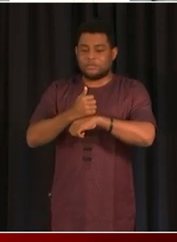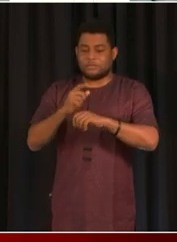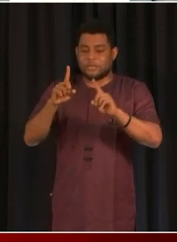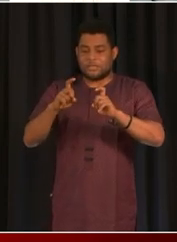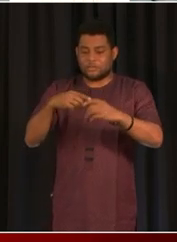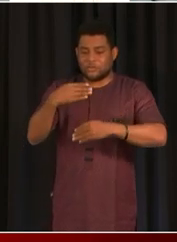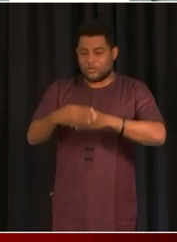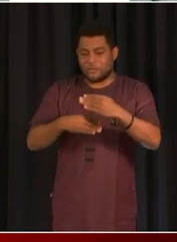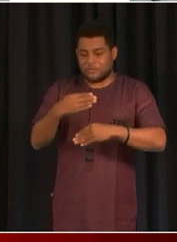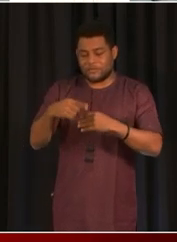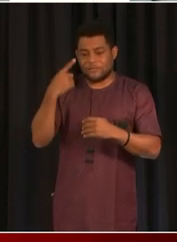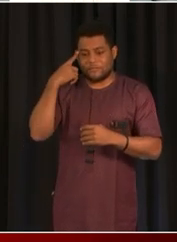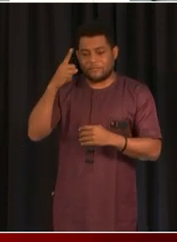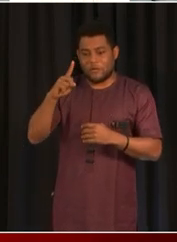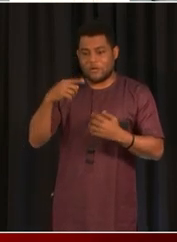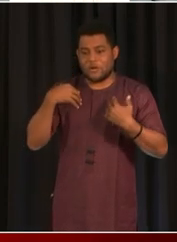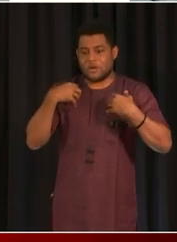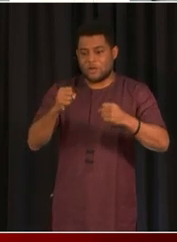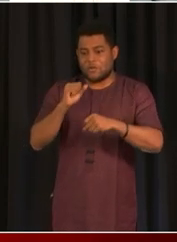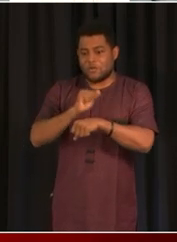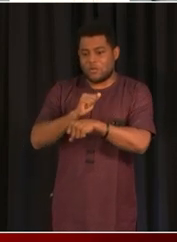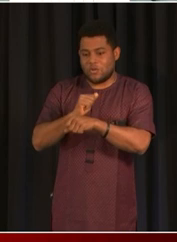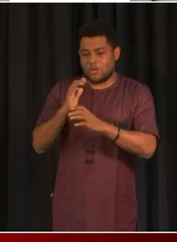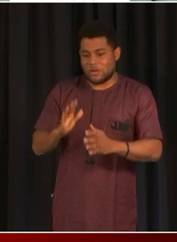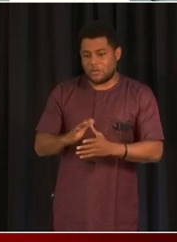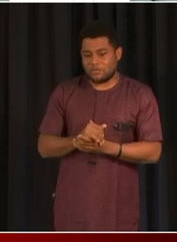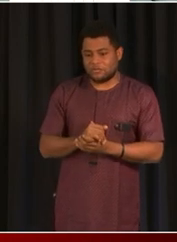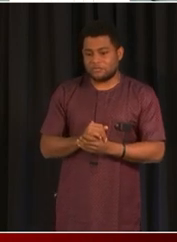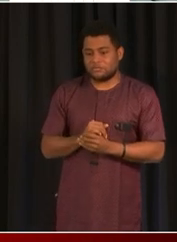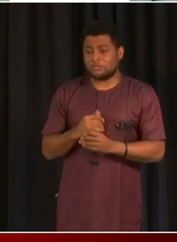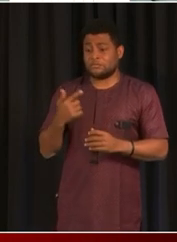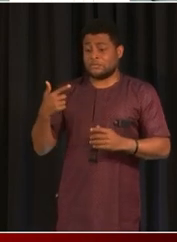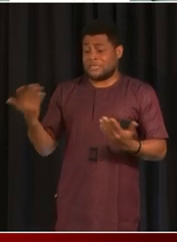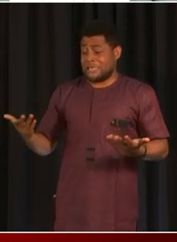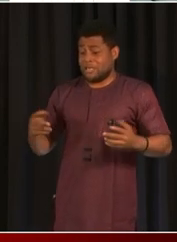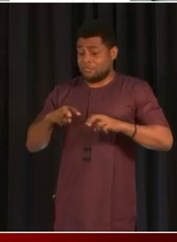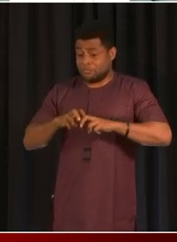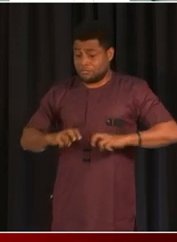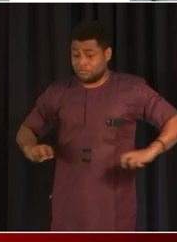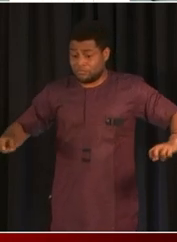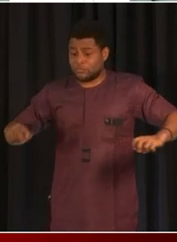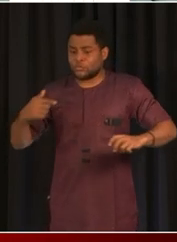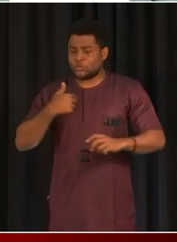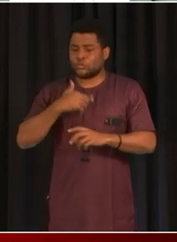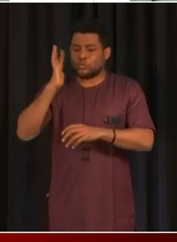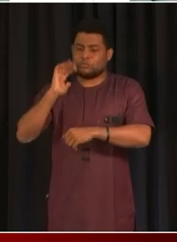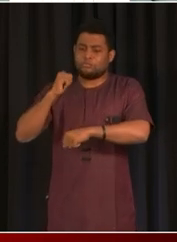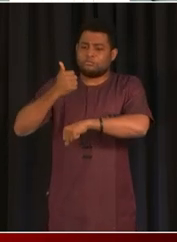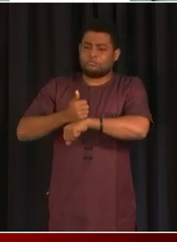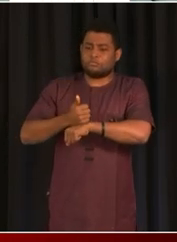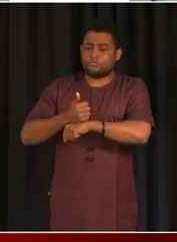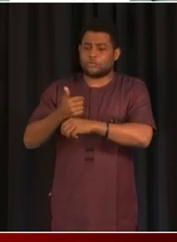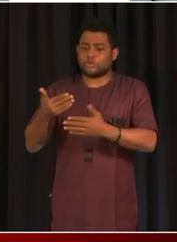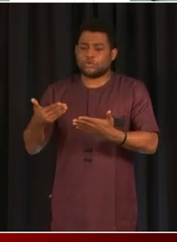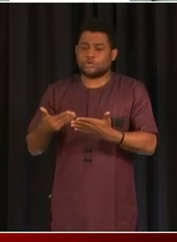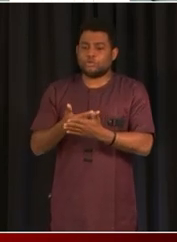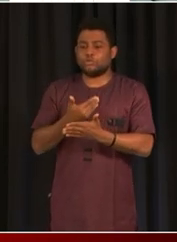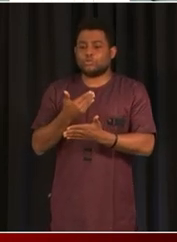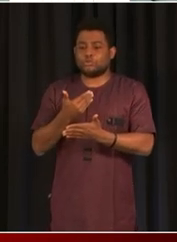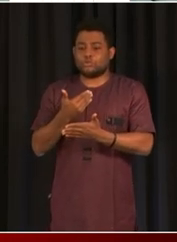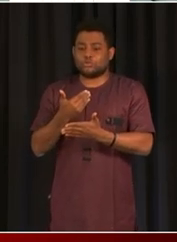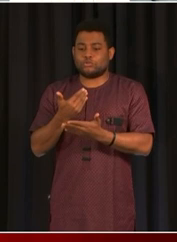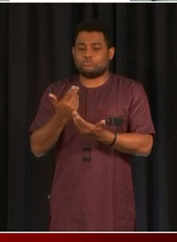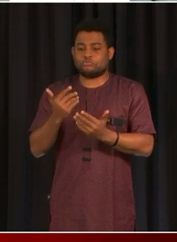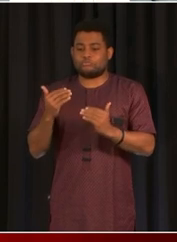confident that our healthcare partners, some of whom who are here today, will create an additional layer of safety for patients that